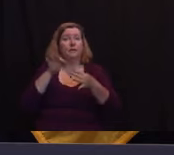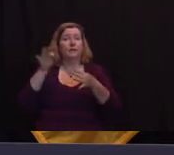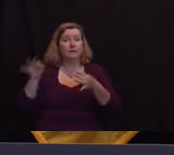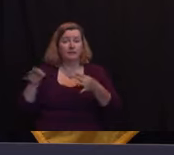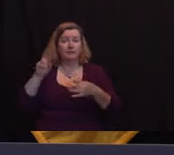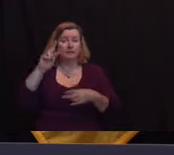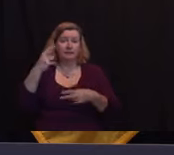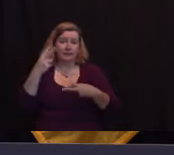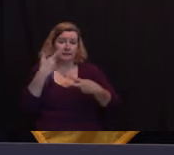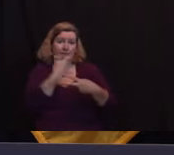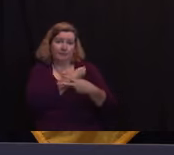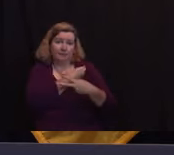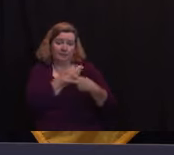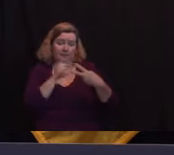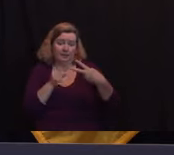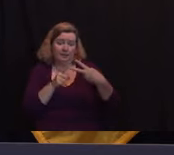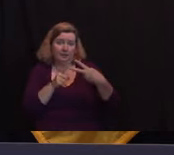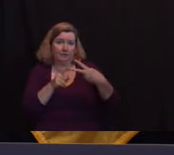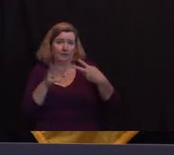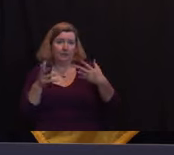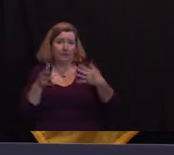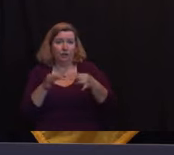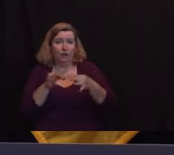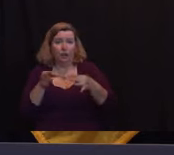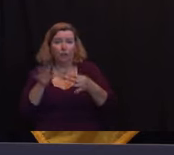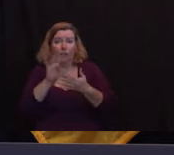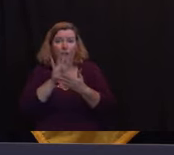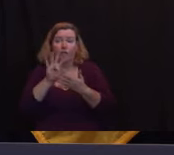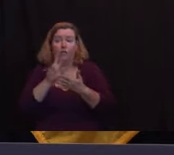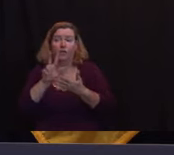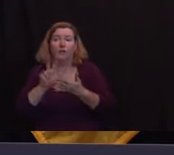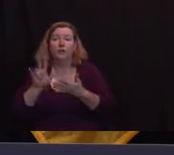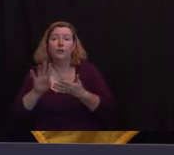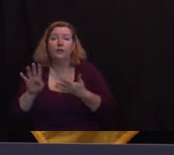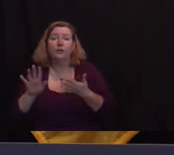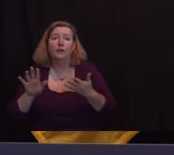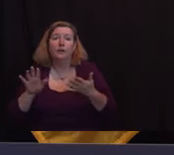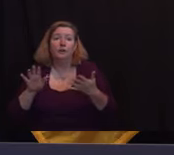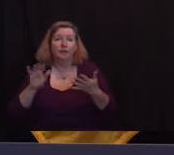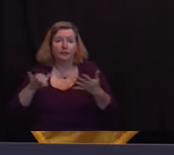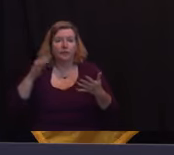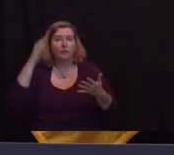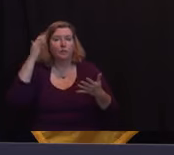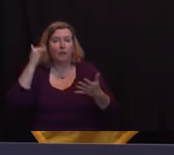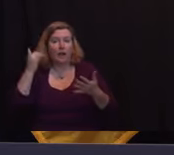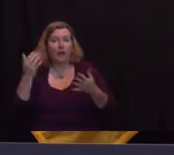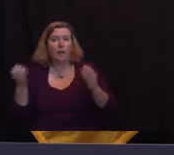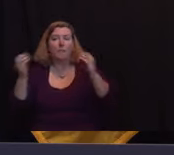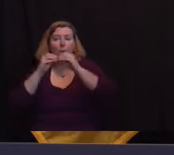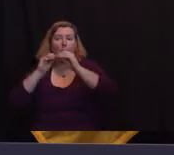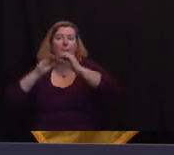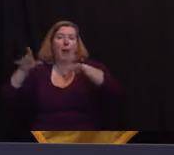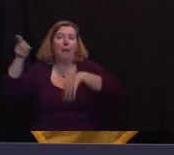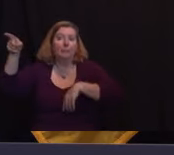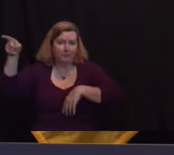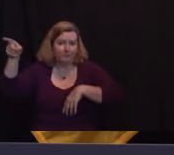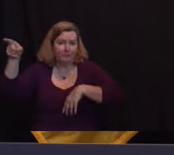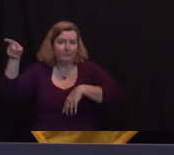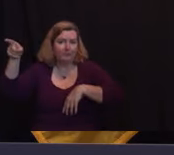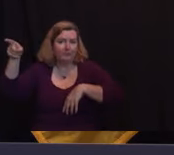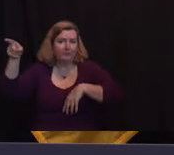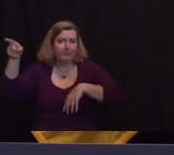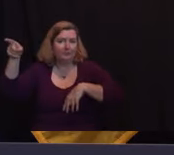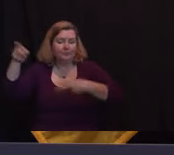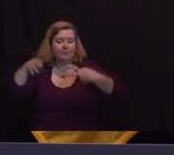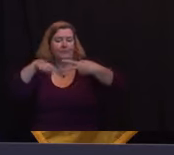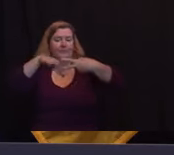may be, well, part of the reason why they're having such a flare-up. And so that's 2 reasons to both get